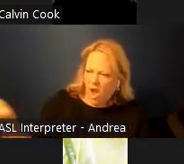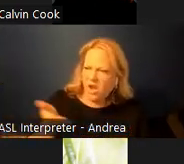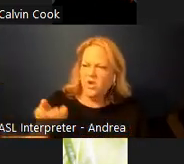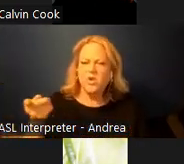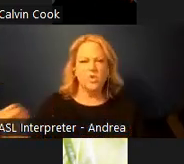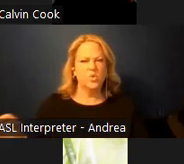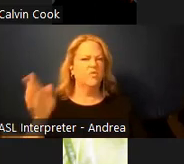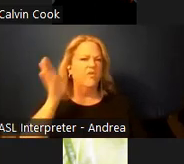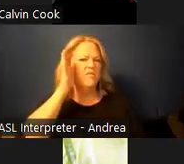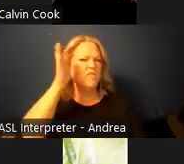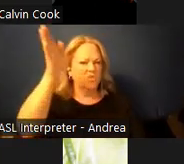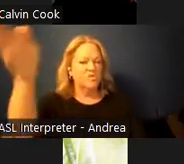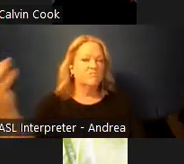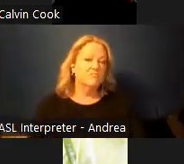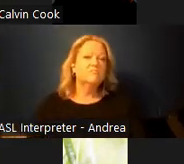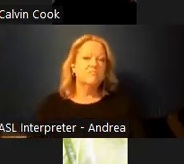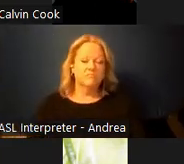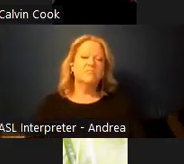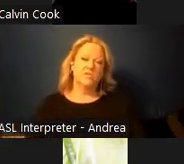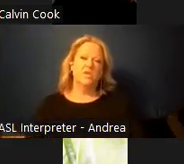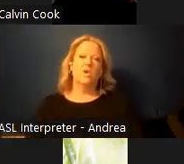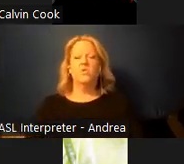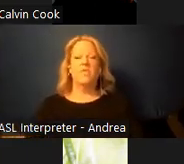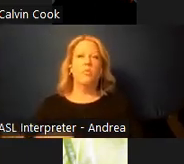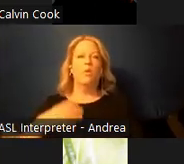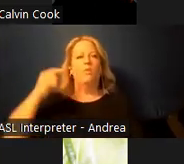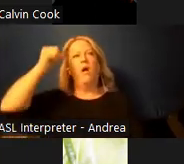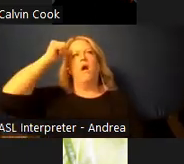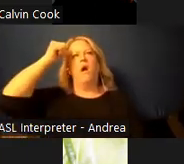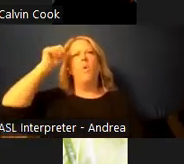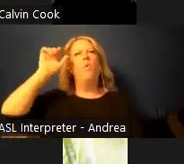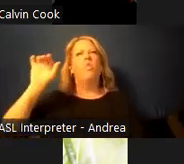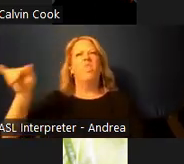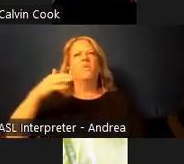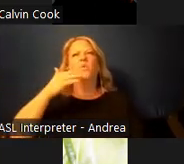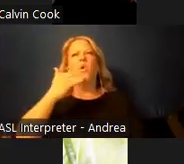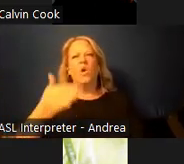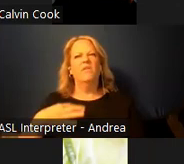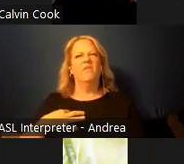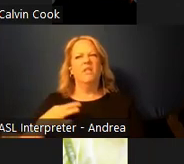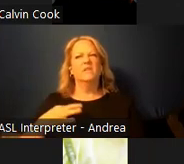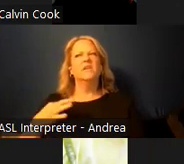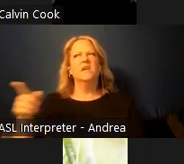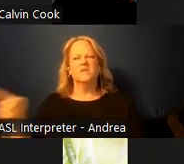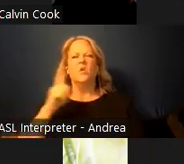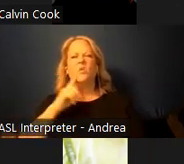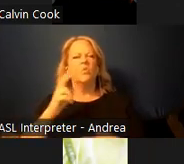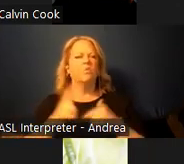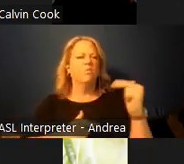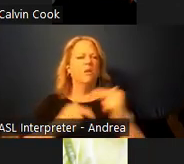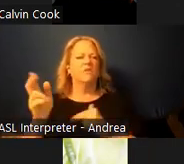the future. So they have you in mind. And then so you build those professional